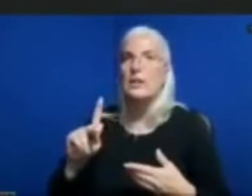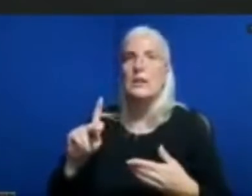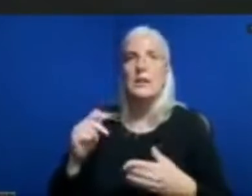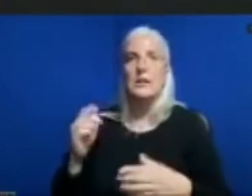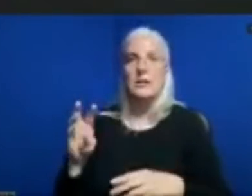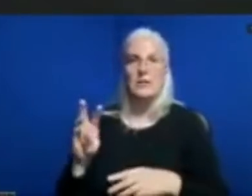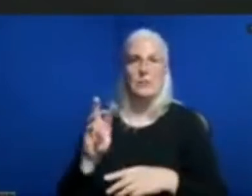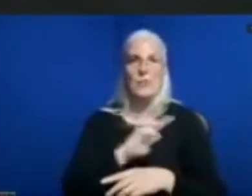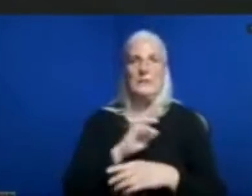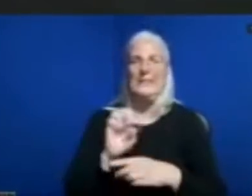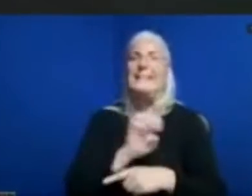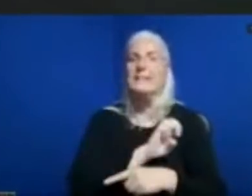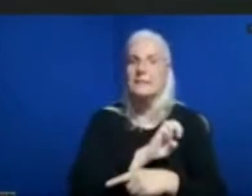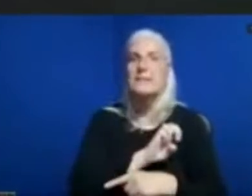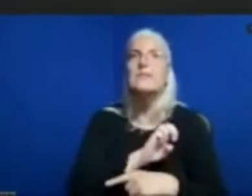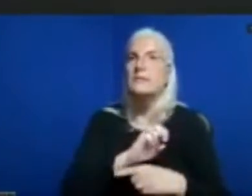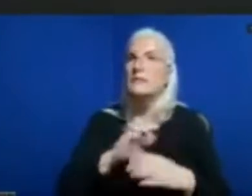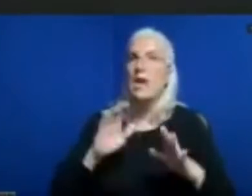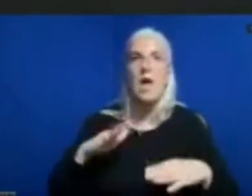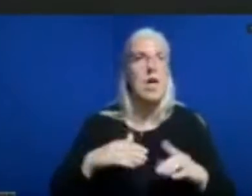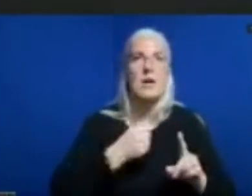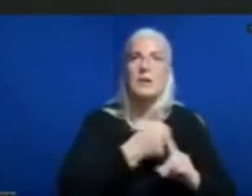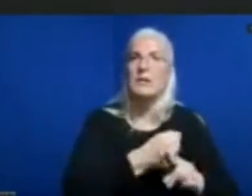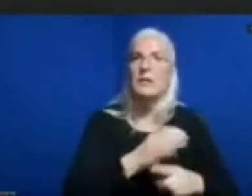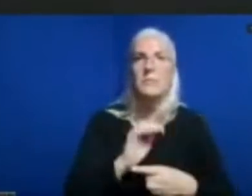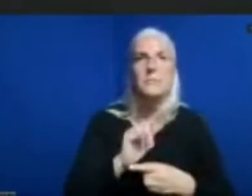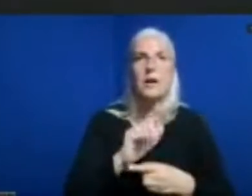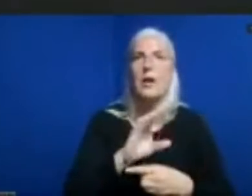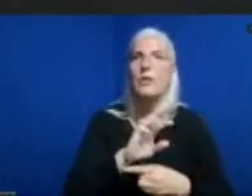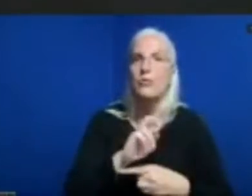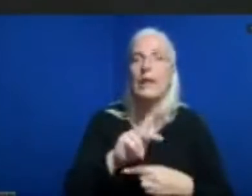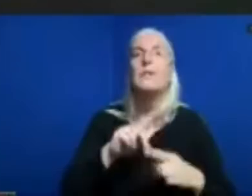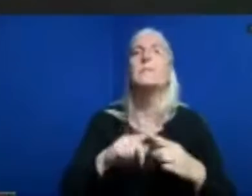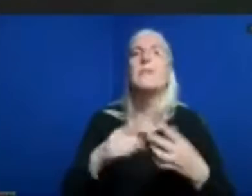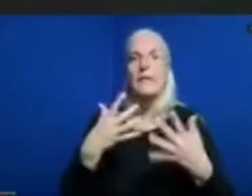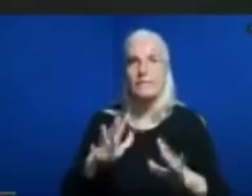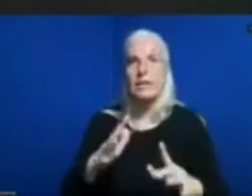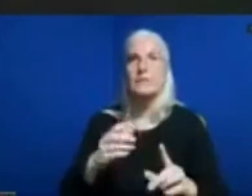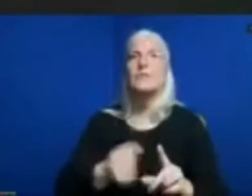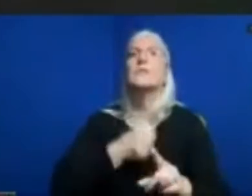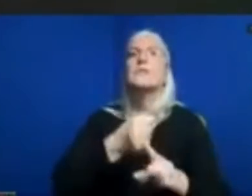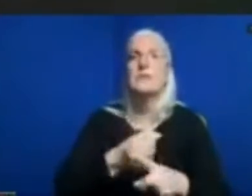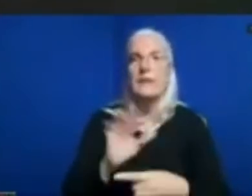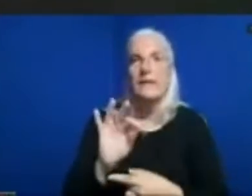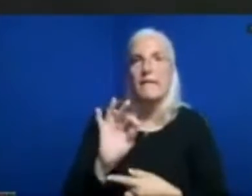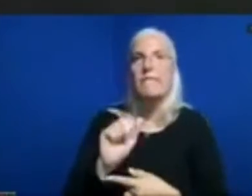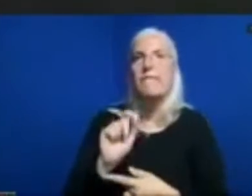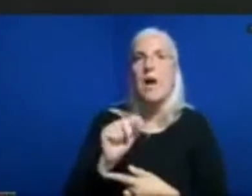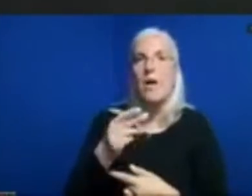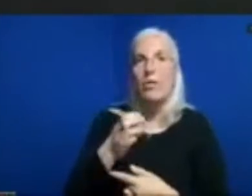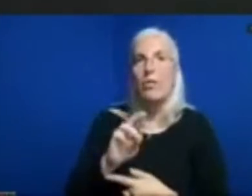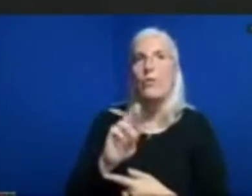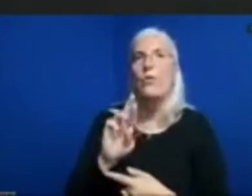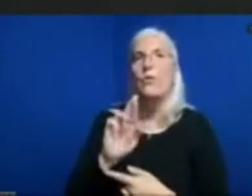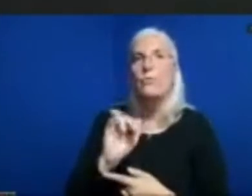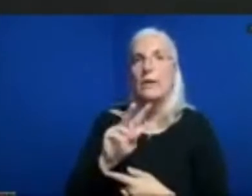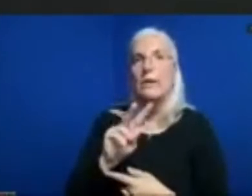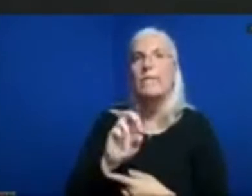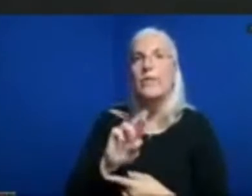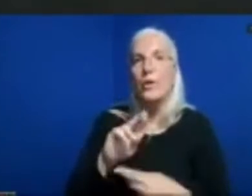the middle of the fire, as you heard, the Hamilton Mountain area remains another critical focus for us as we try